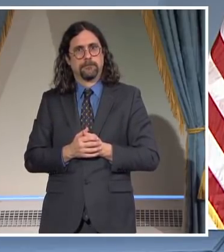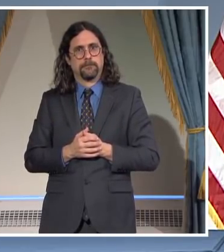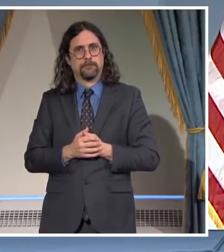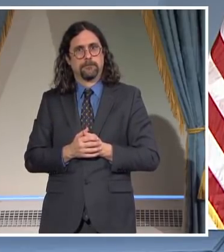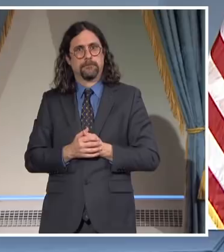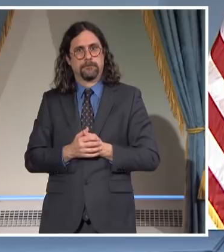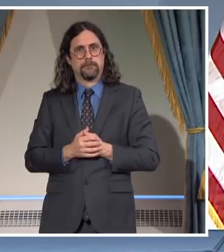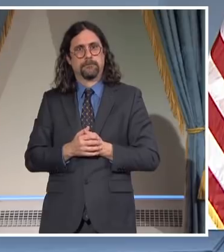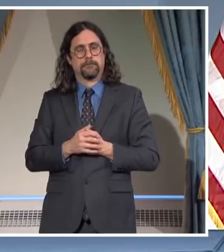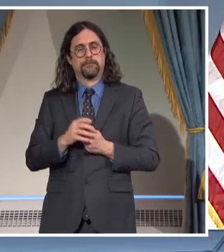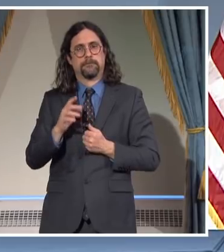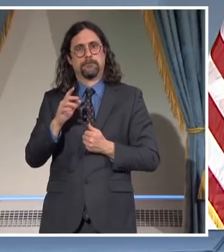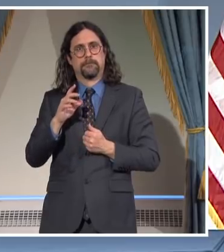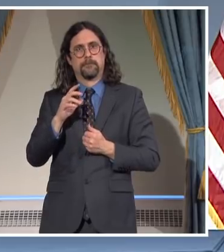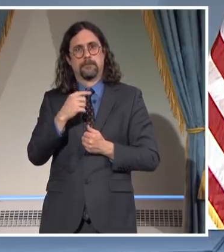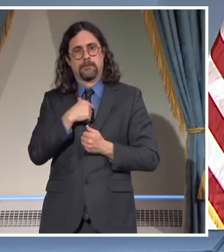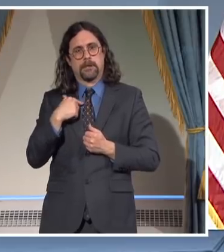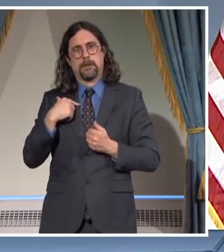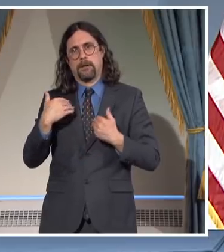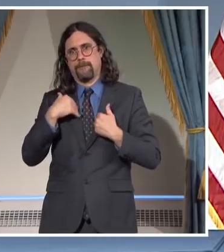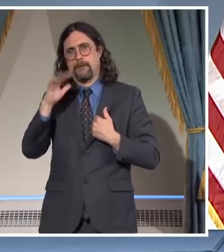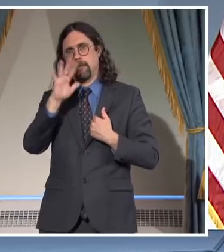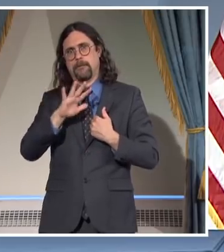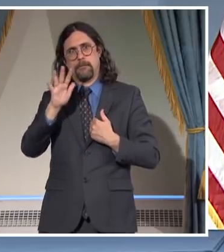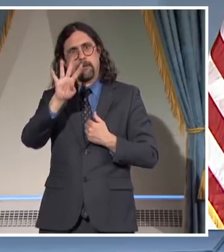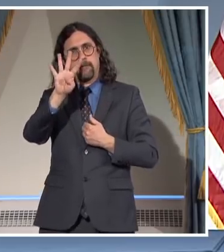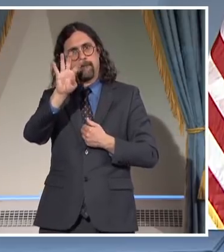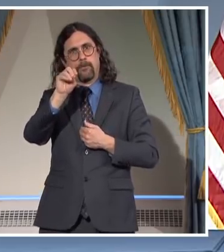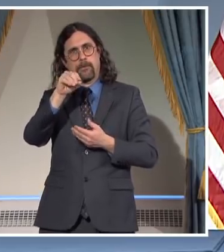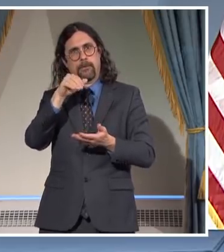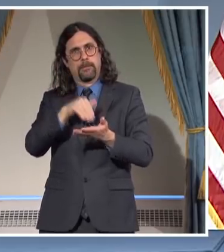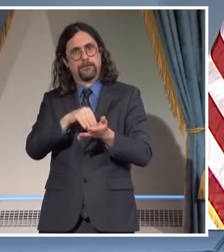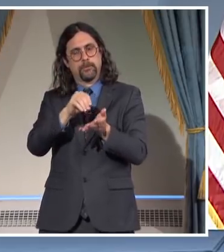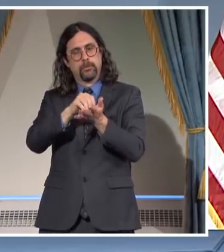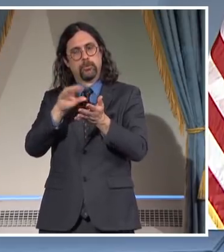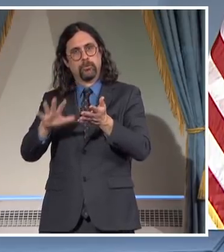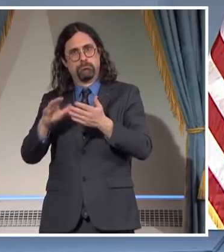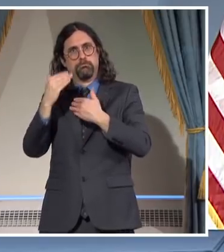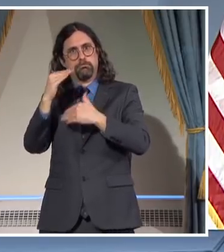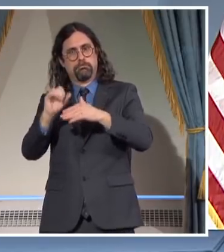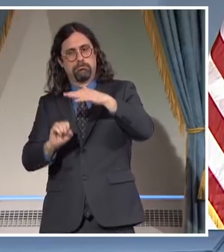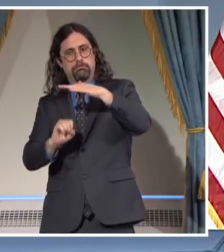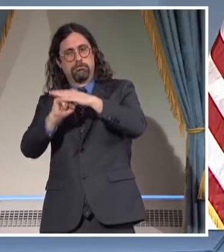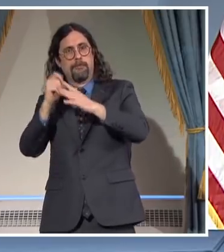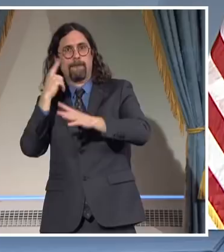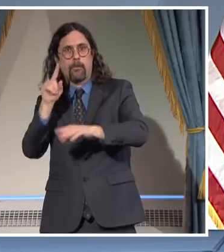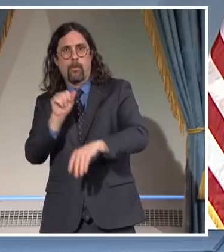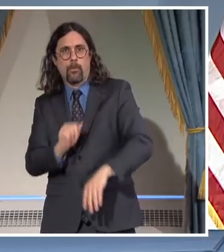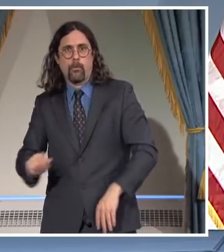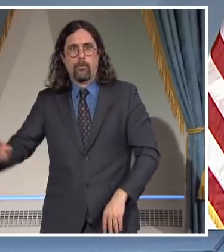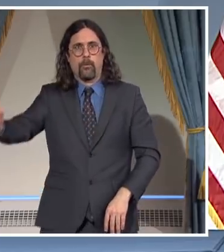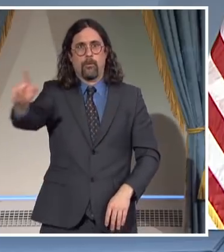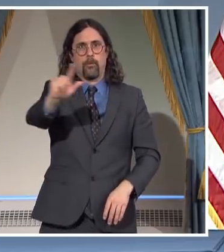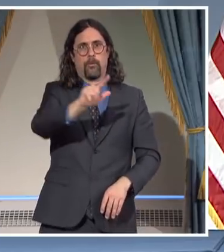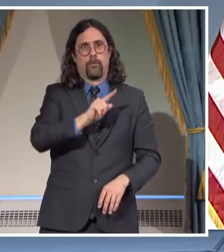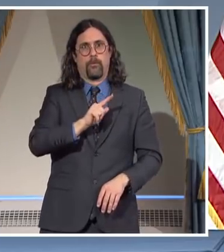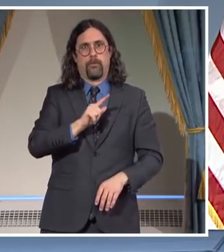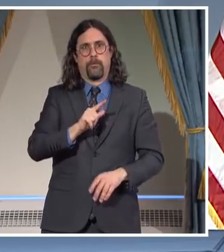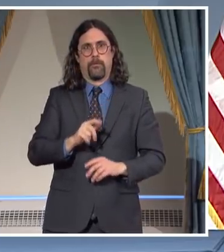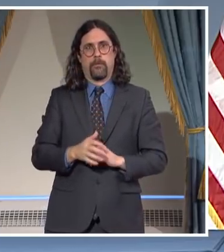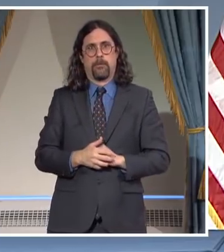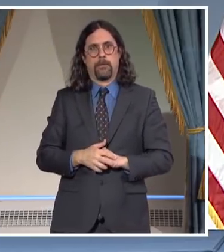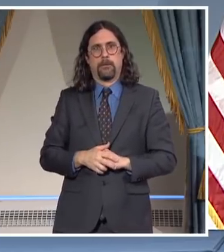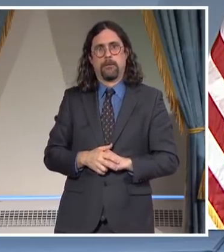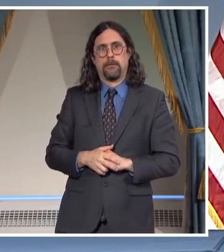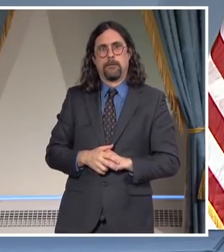ramping up and going to different tiers of first responders and emergency workers until we get to